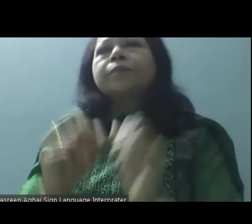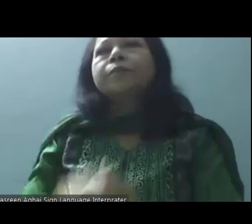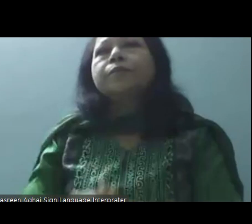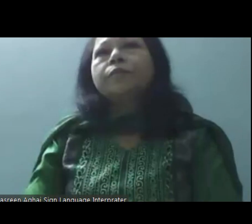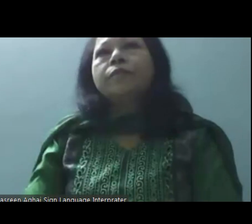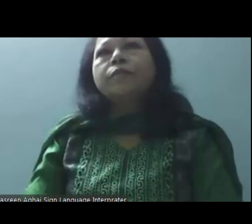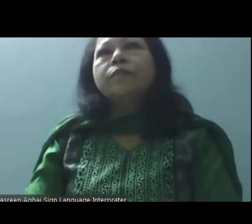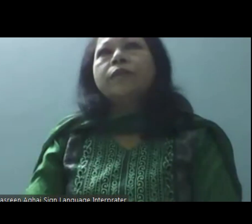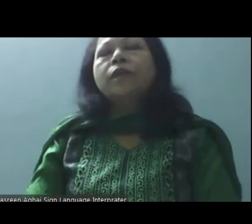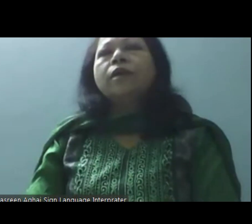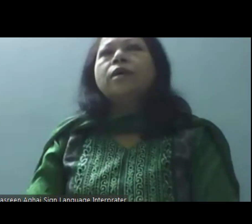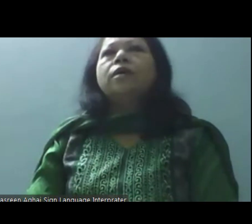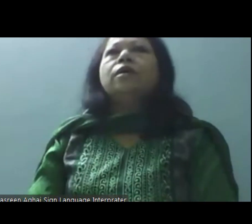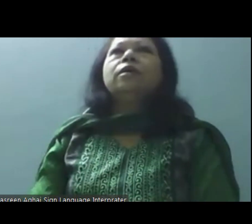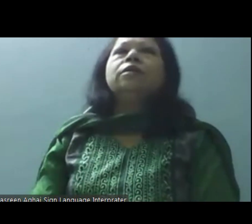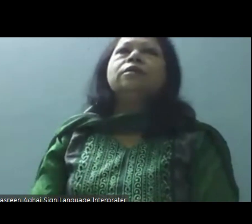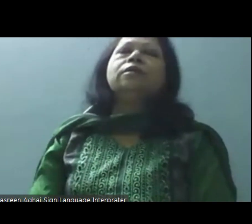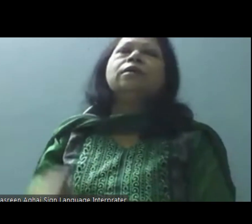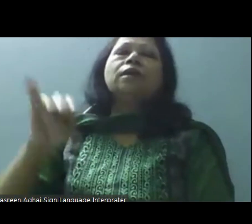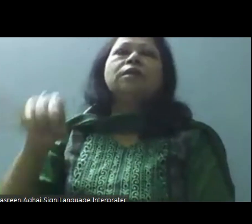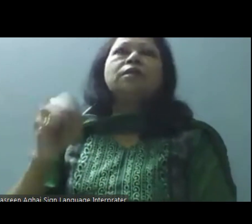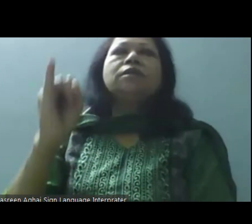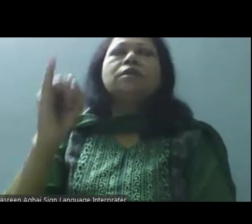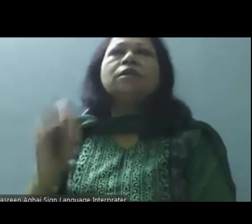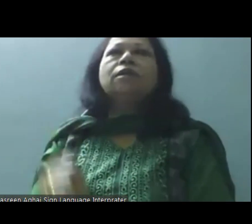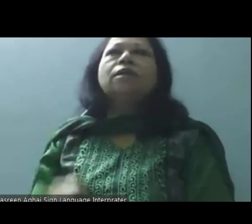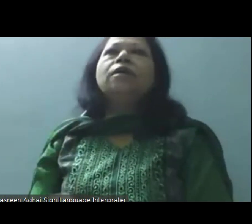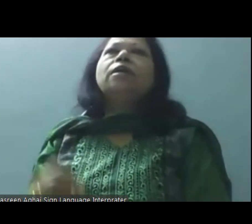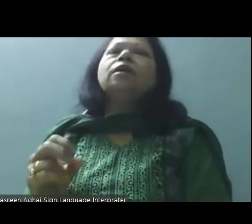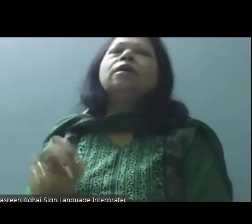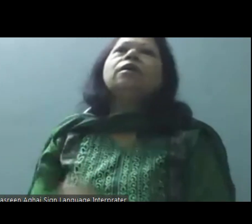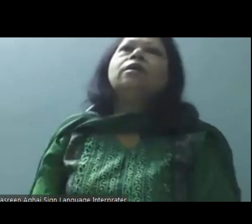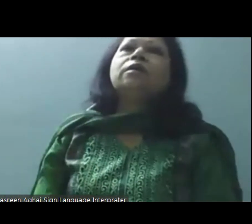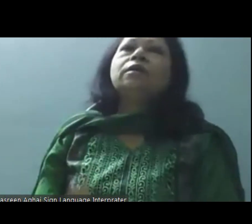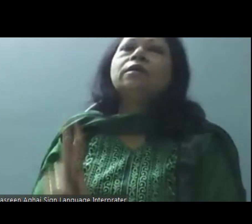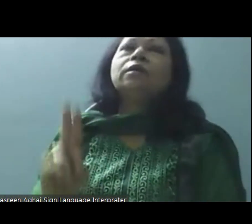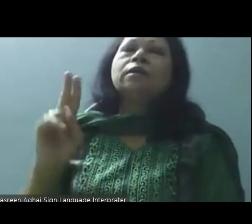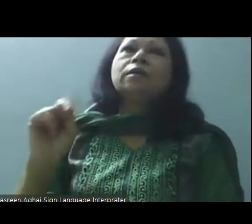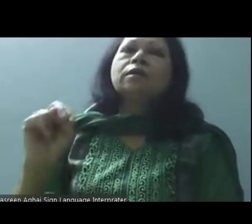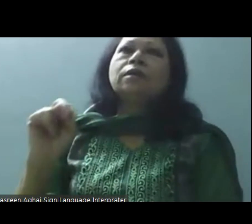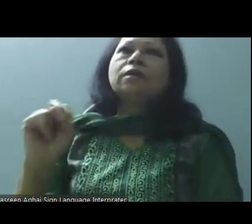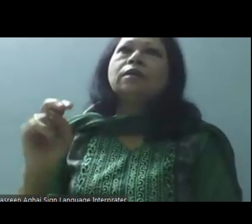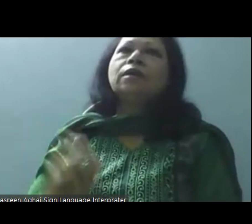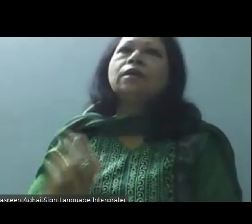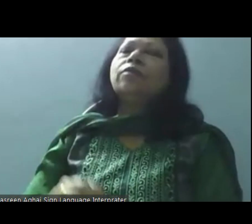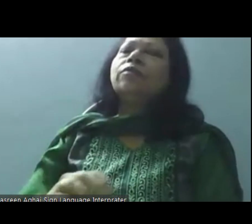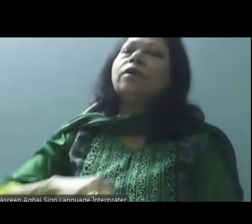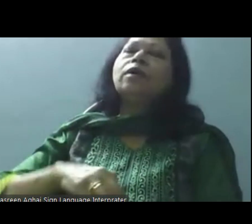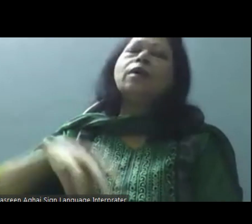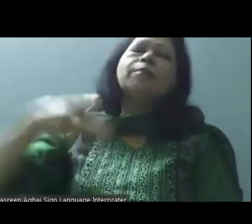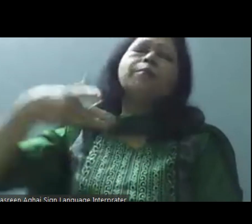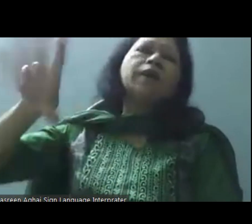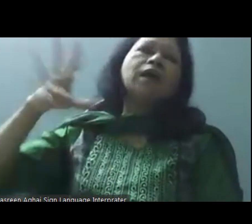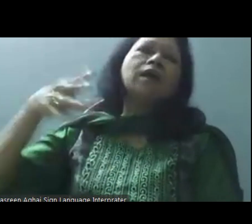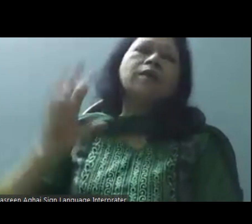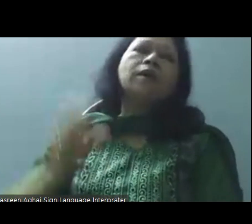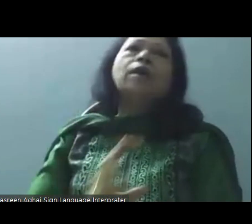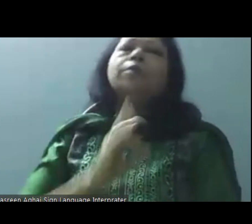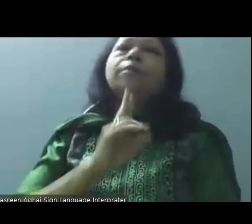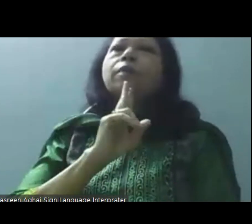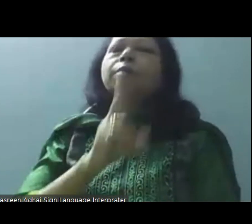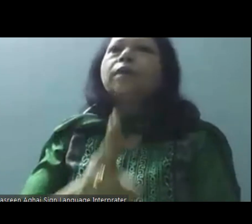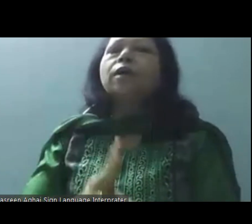in Geneva. I wish they can have a look at us and speak